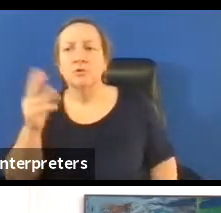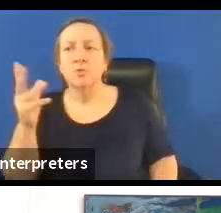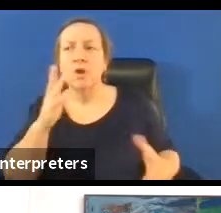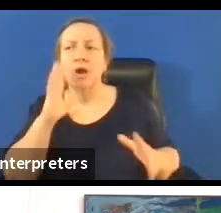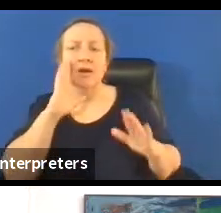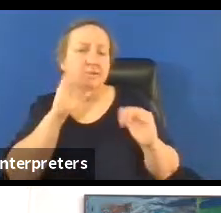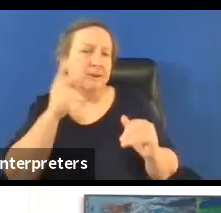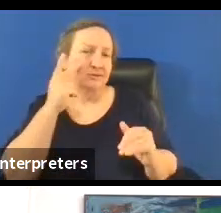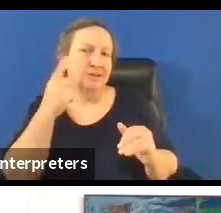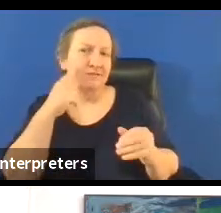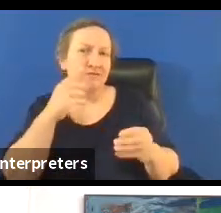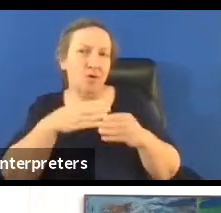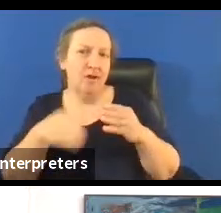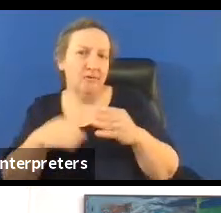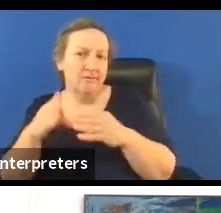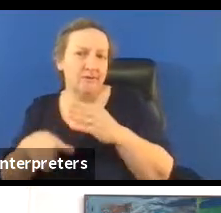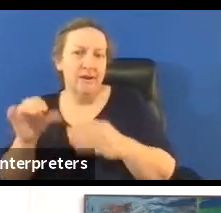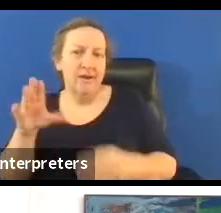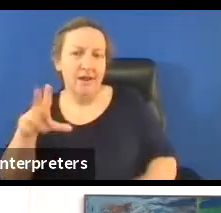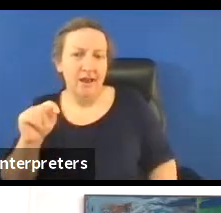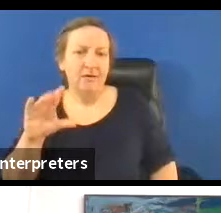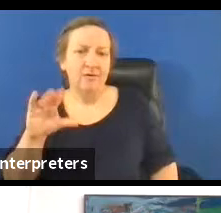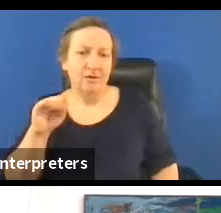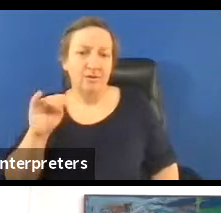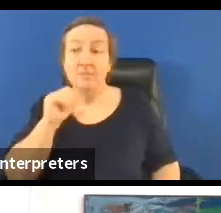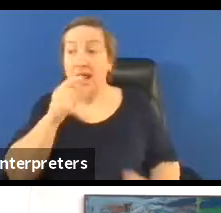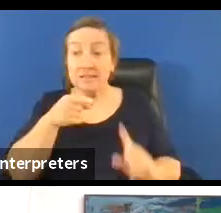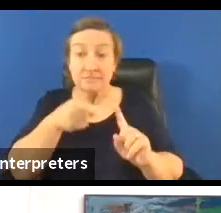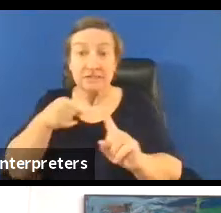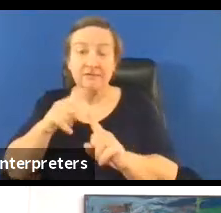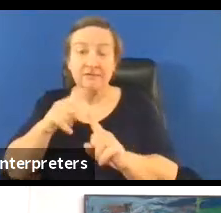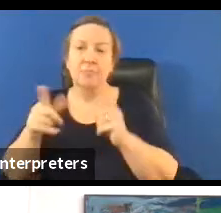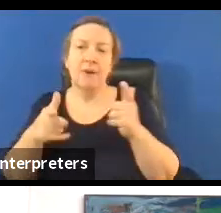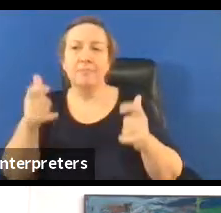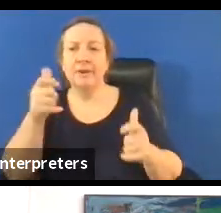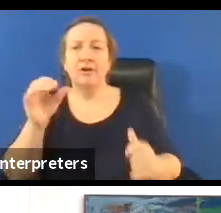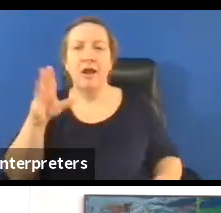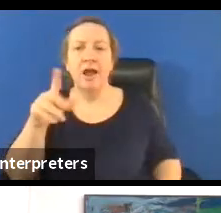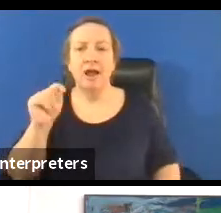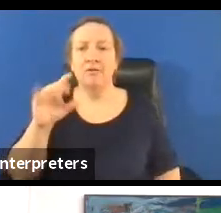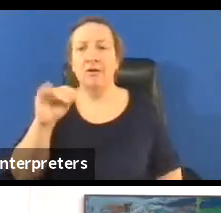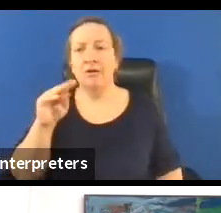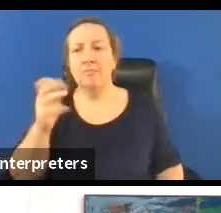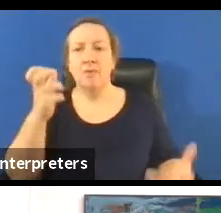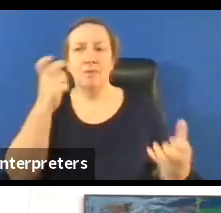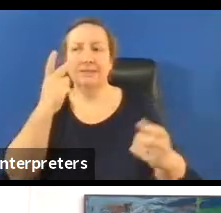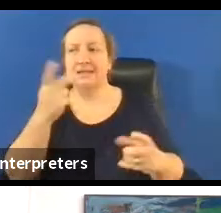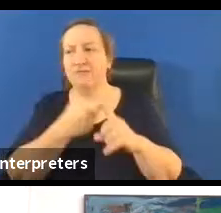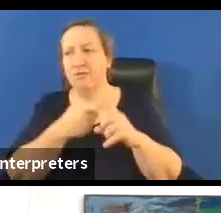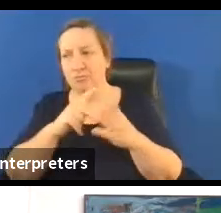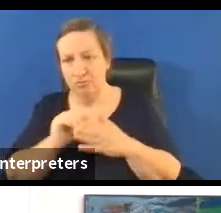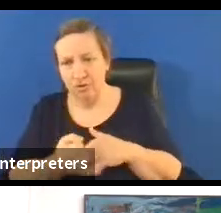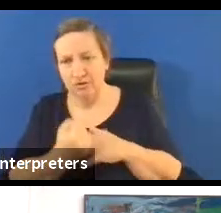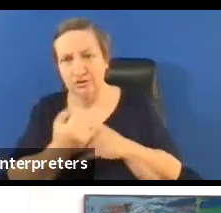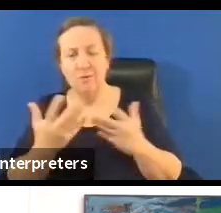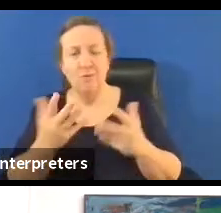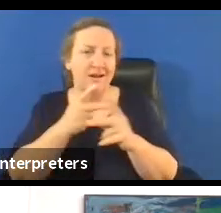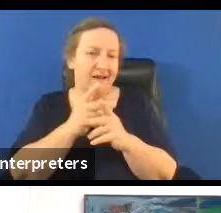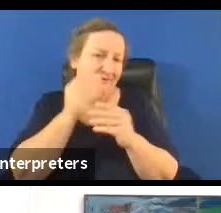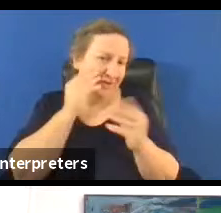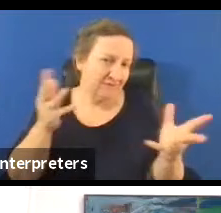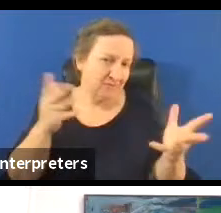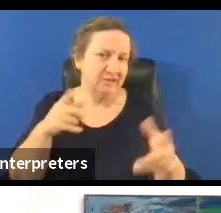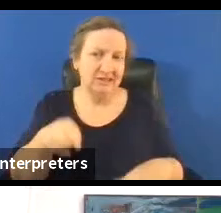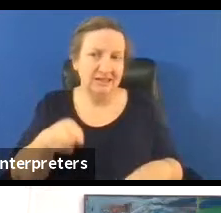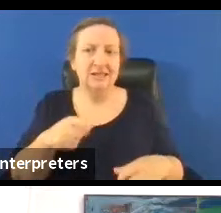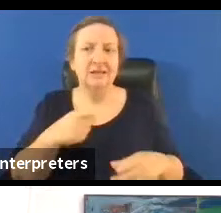outcomes, not specifics, but bigger outcomes that they want to see from the project and what kind of information we're going to need